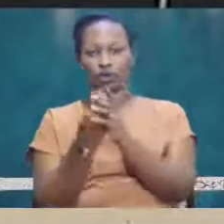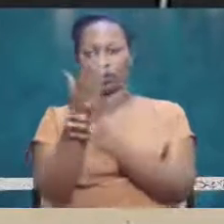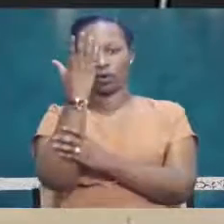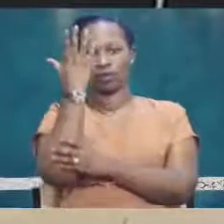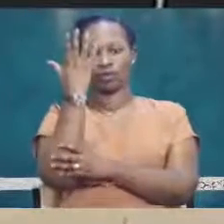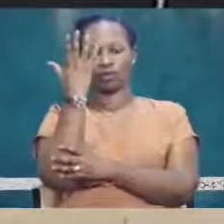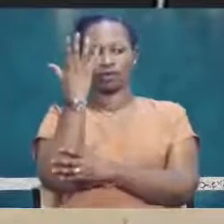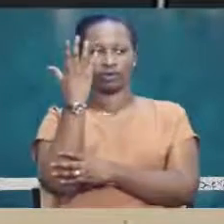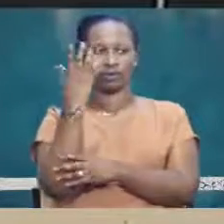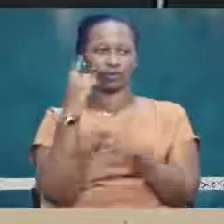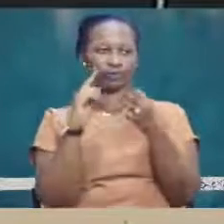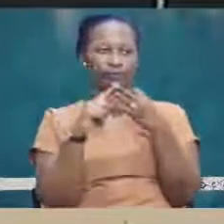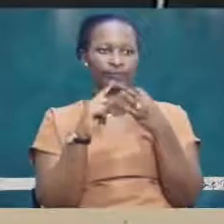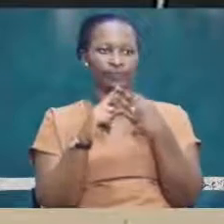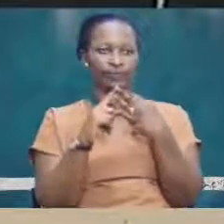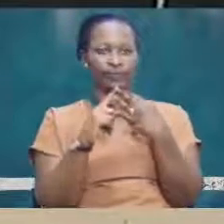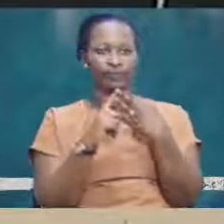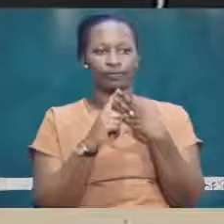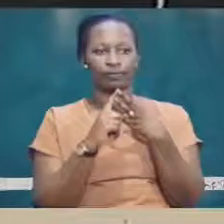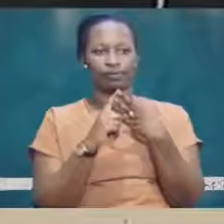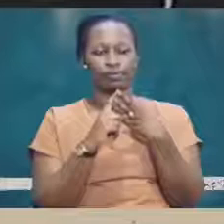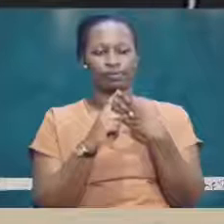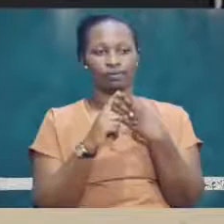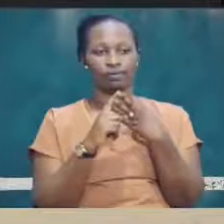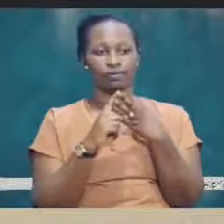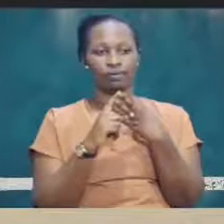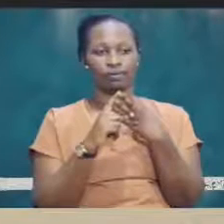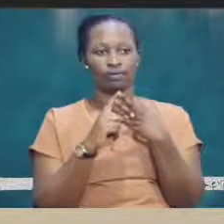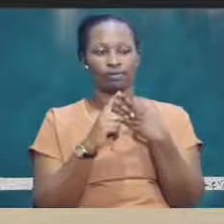growth. Another one,